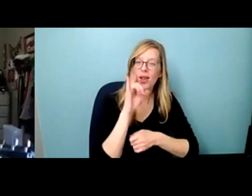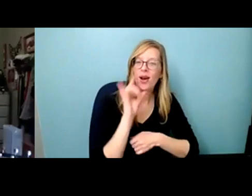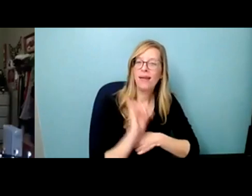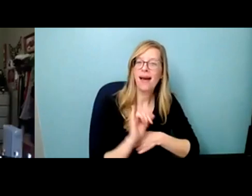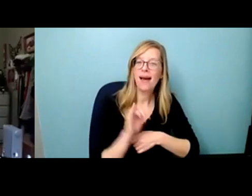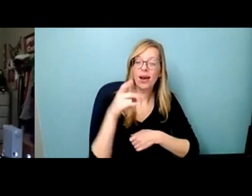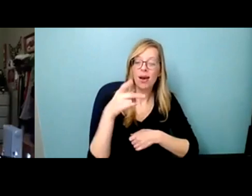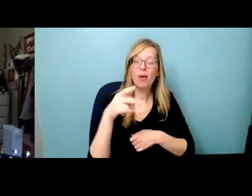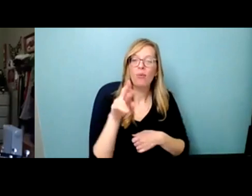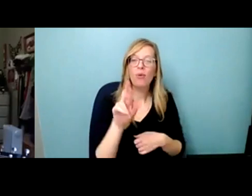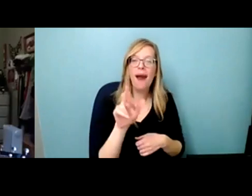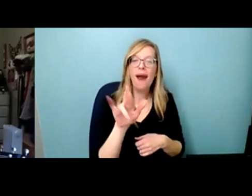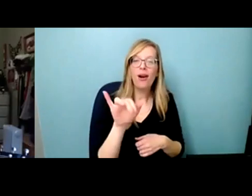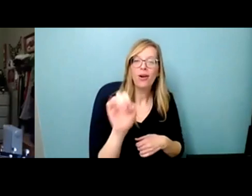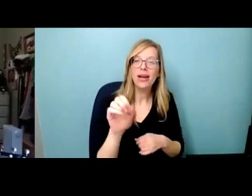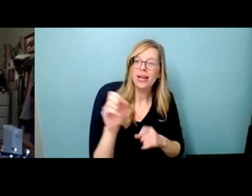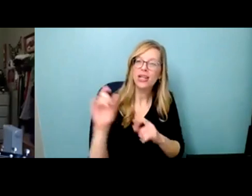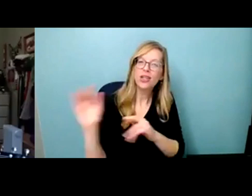storm rolling on